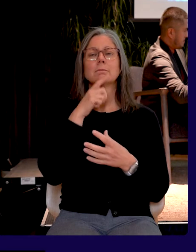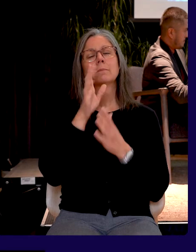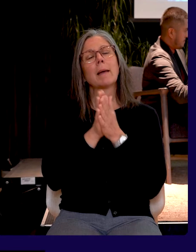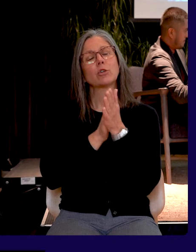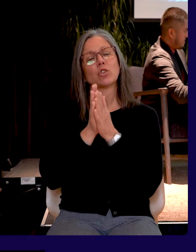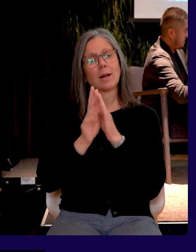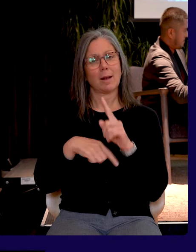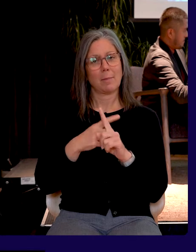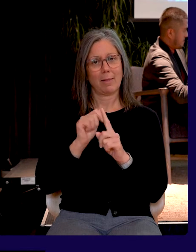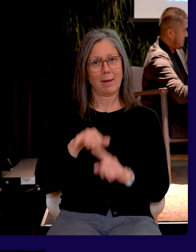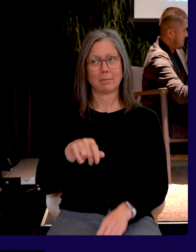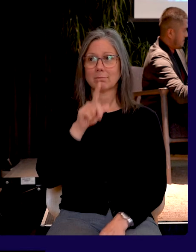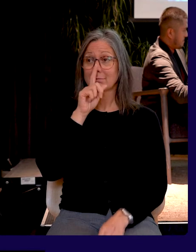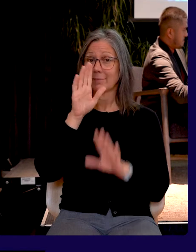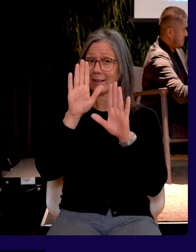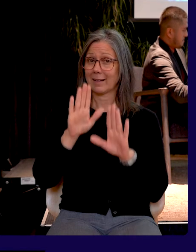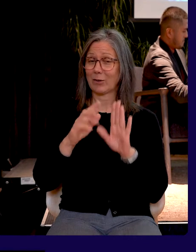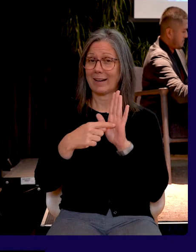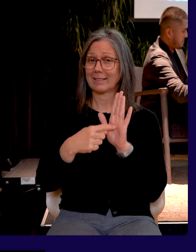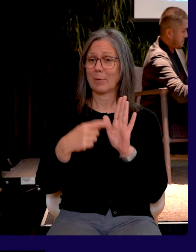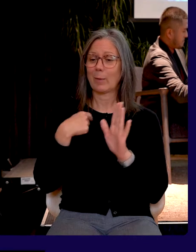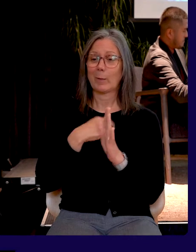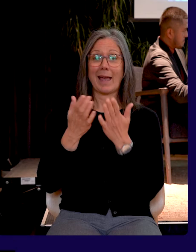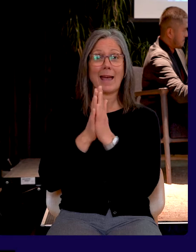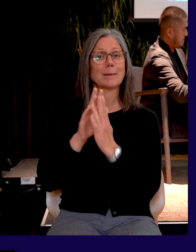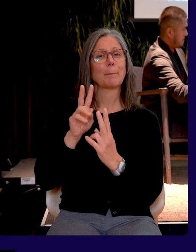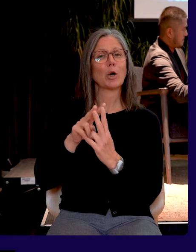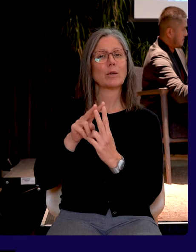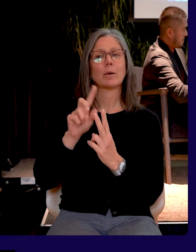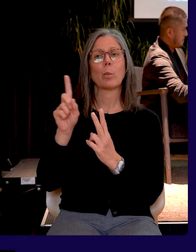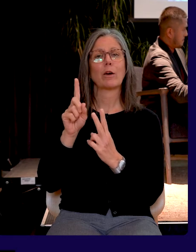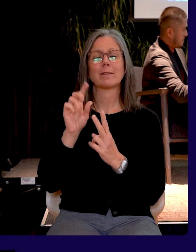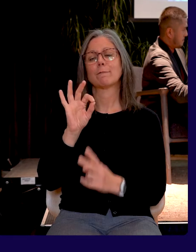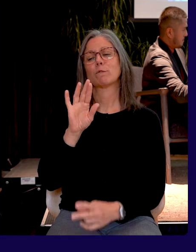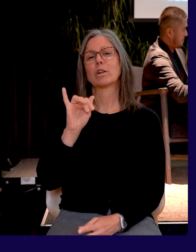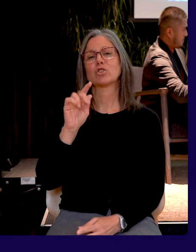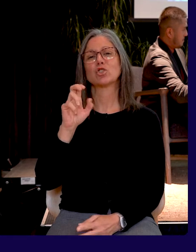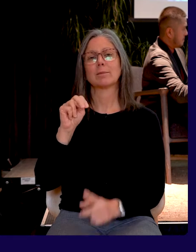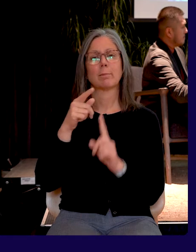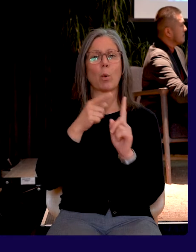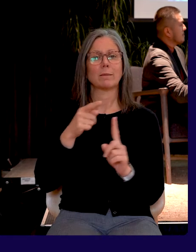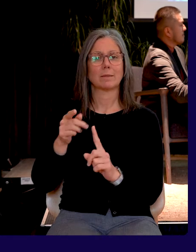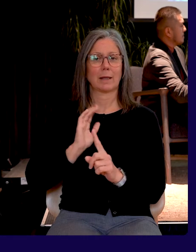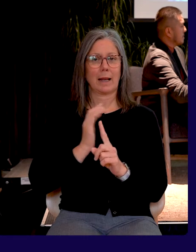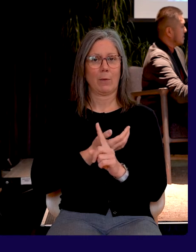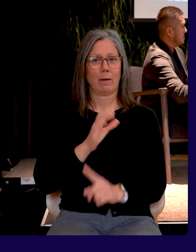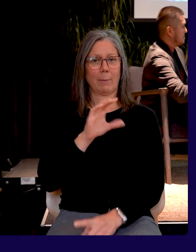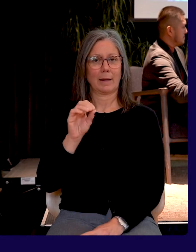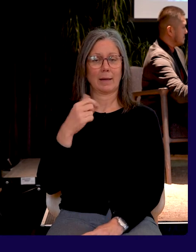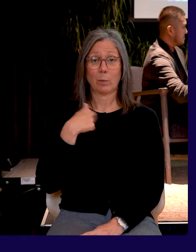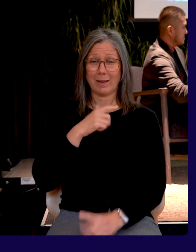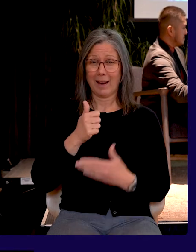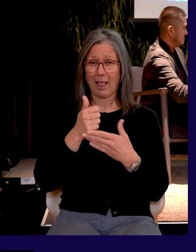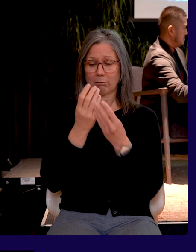about. And a great example of that is we ask our partners, like, where are the friction points in the company that we can help